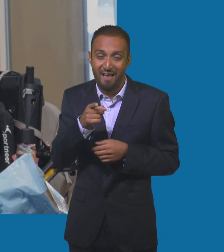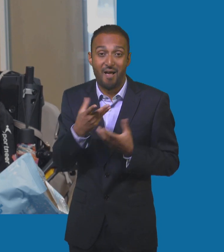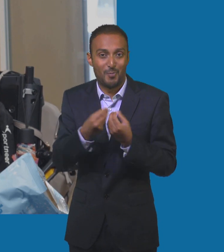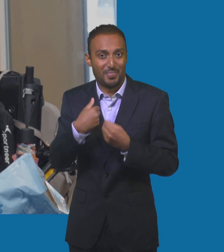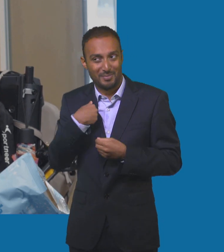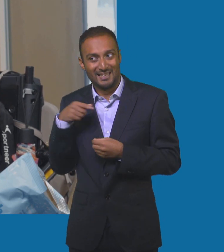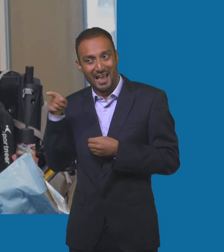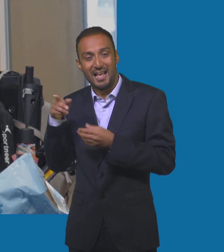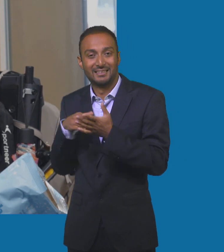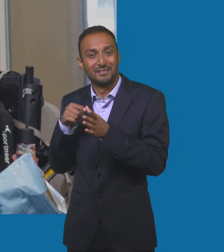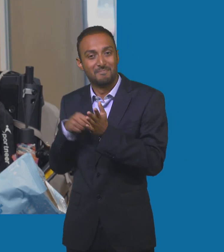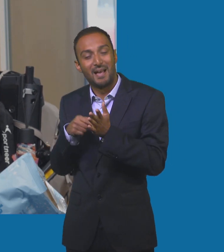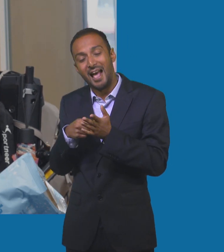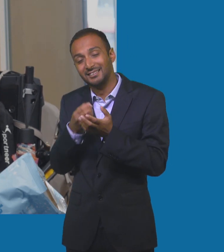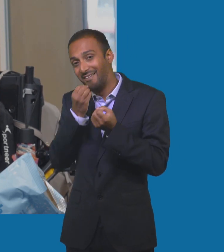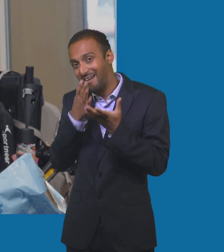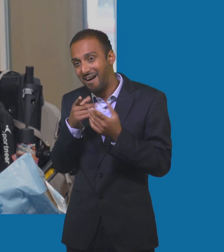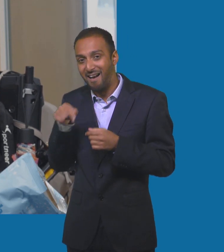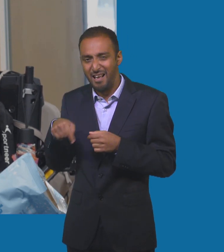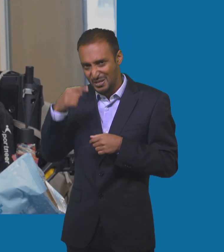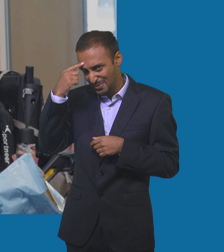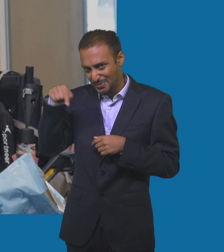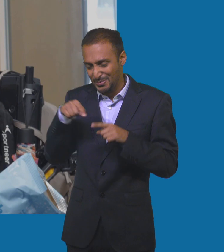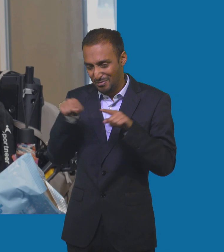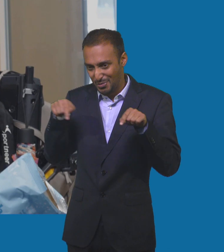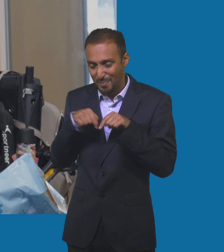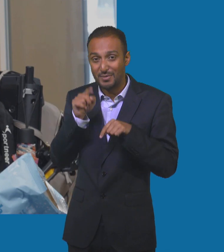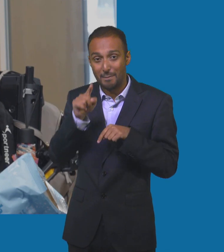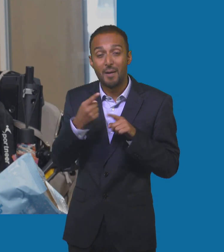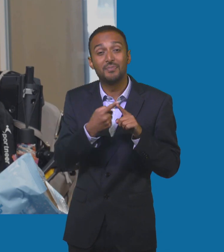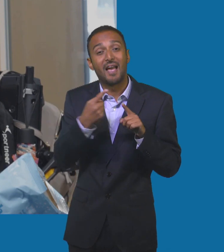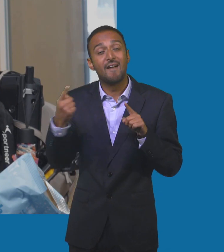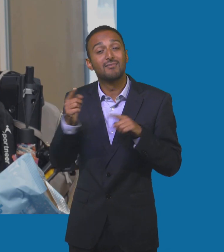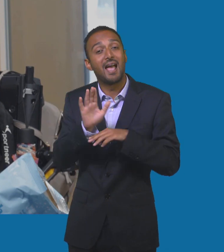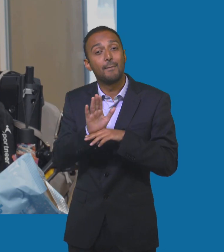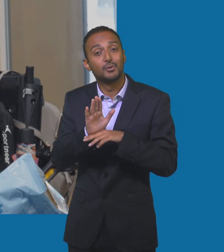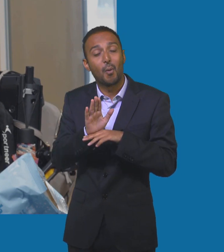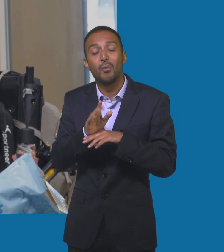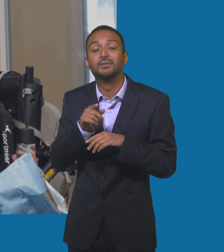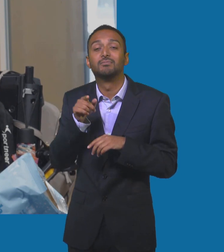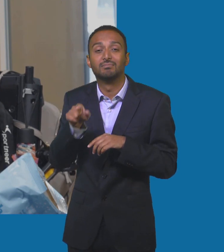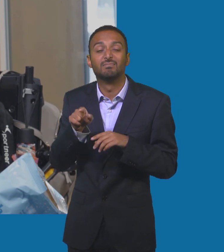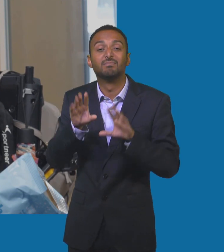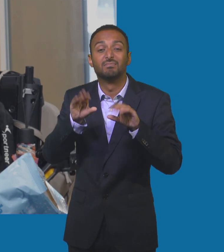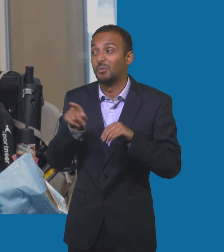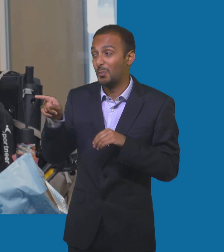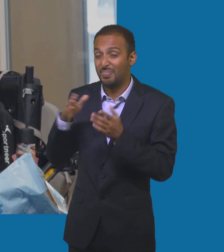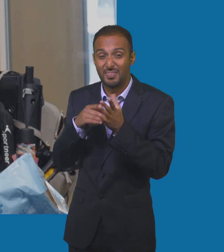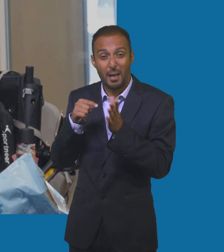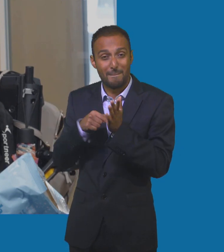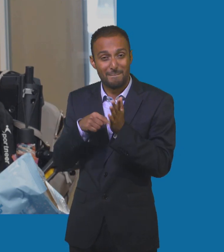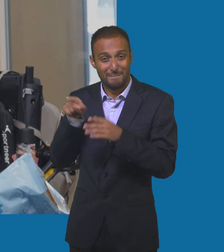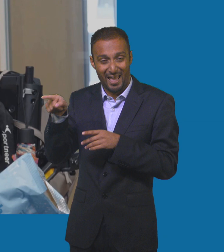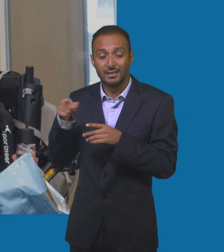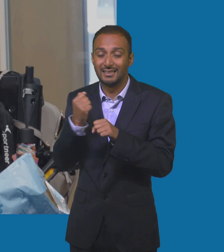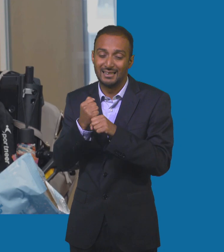and Matt in this very stuffy room. Each episode, we end with Matt's gadget of the week. Okay, what item